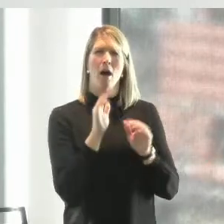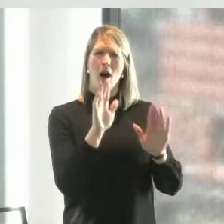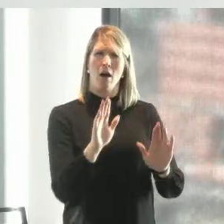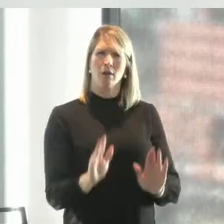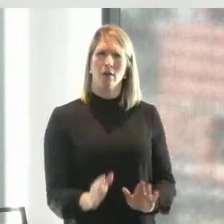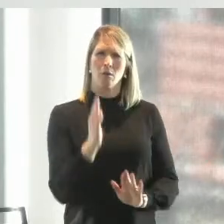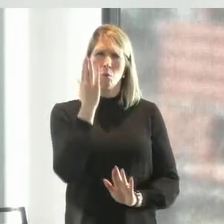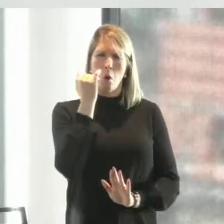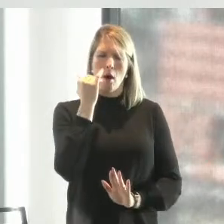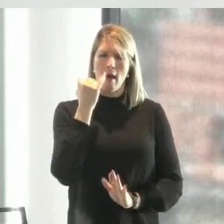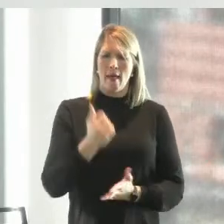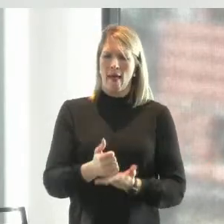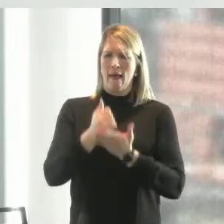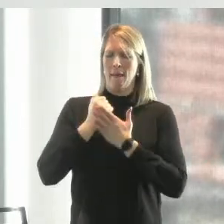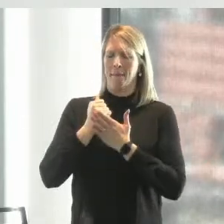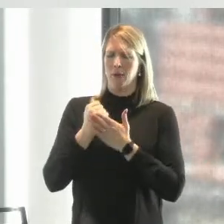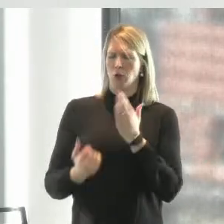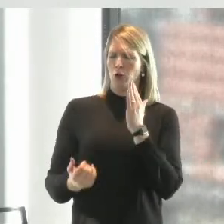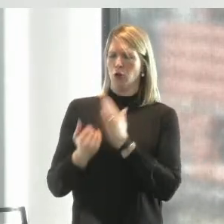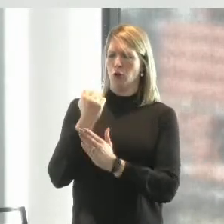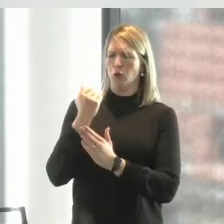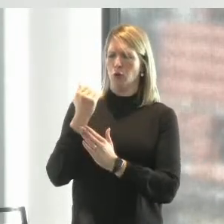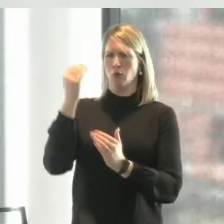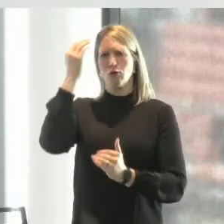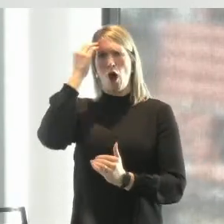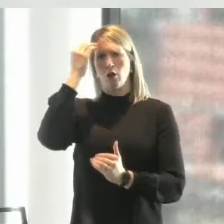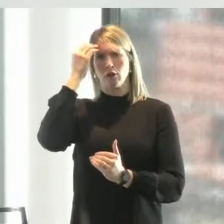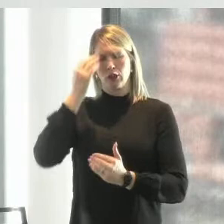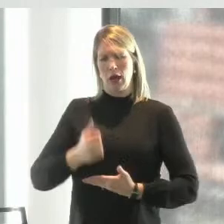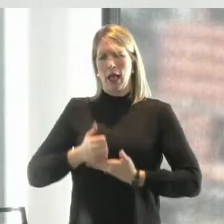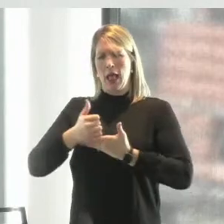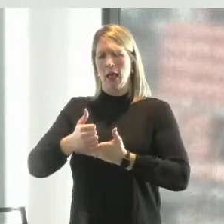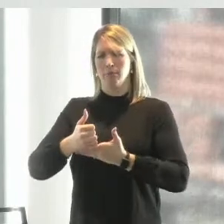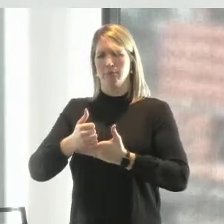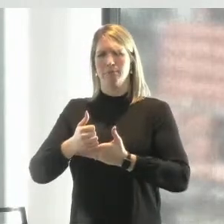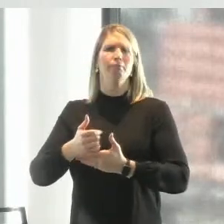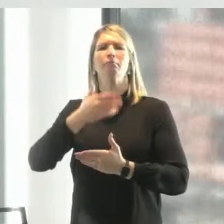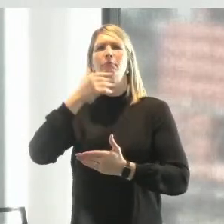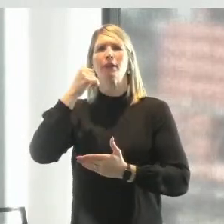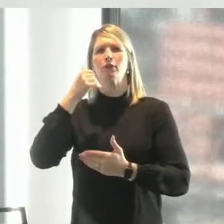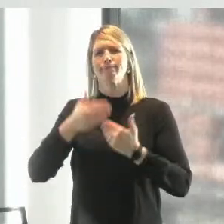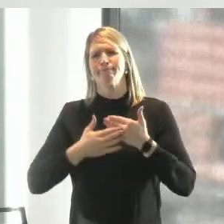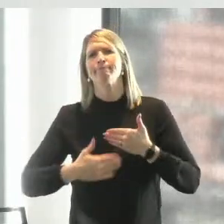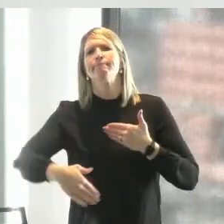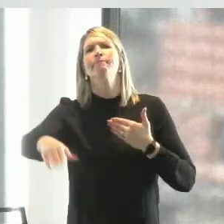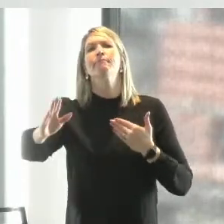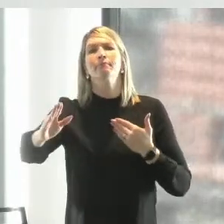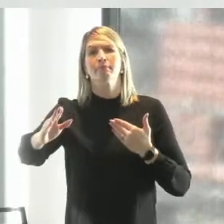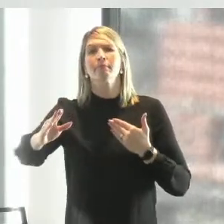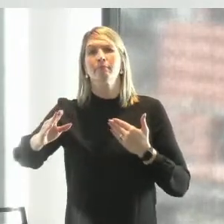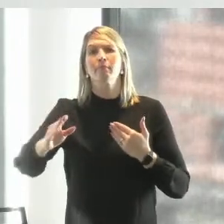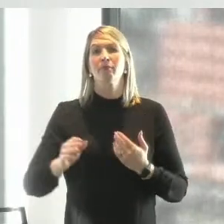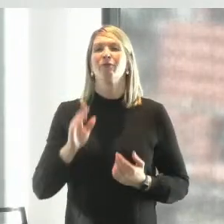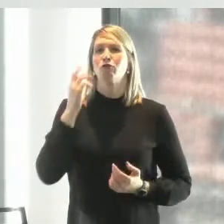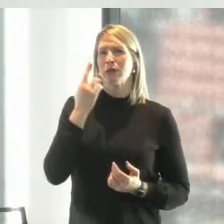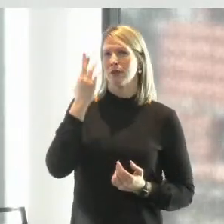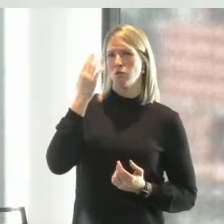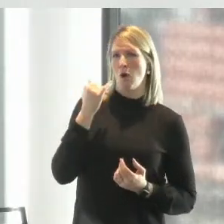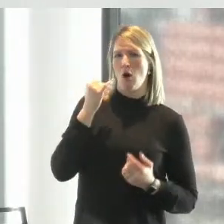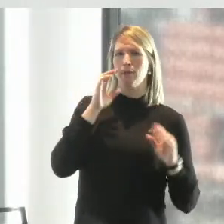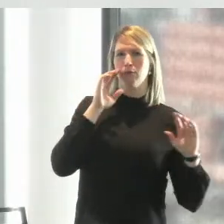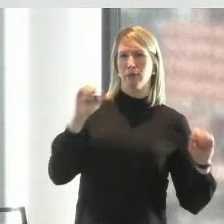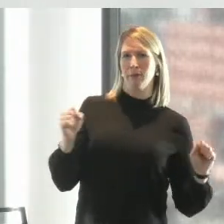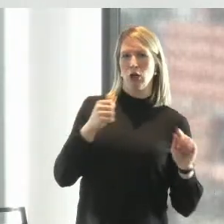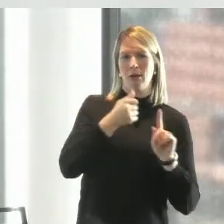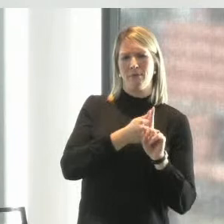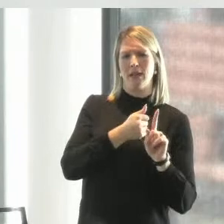own skill set and his own vision of where Newfoundland and Labrador has really brought us to this point